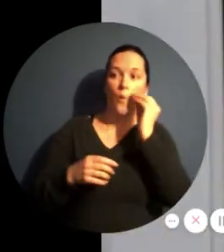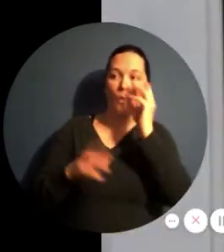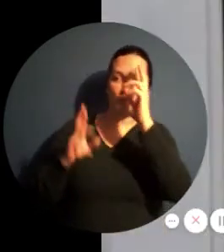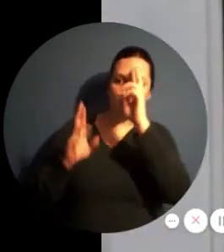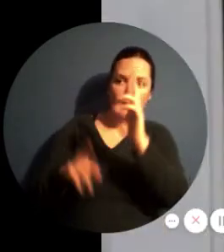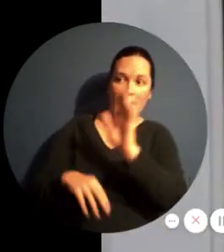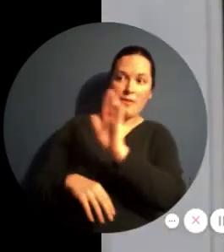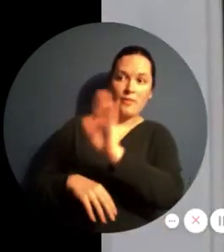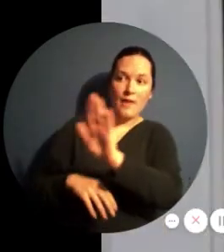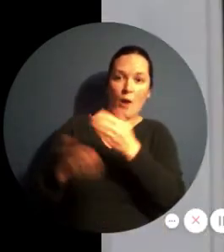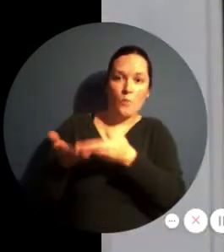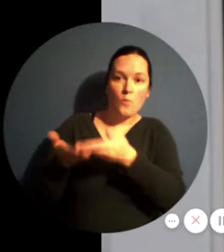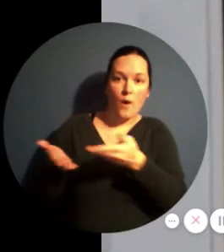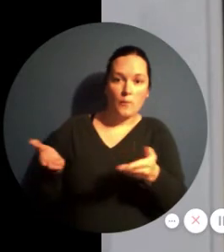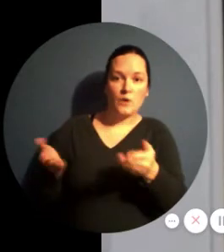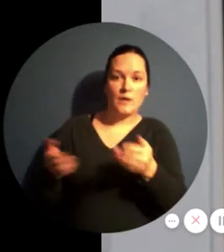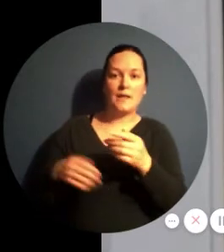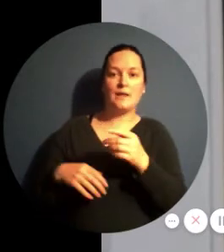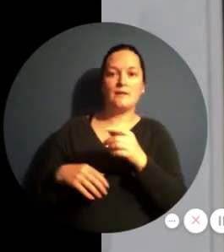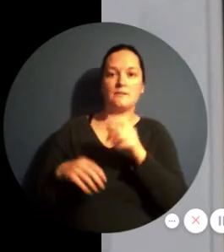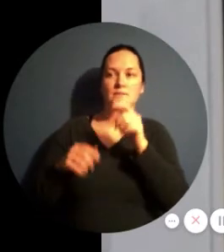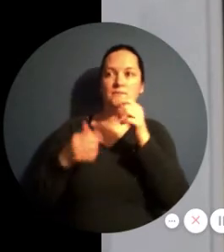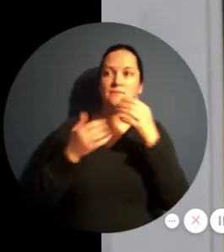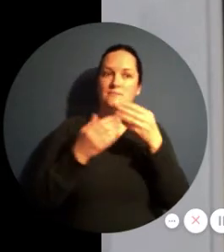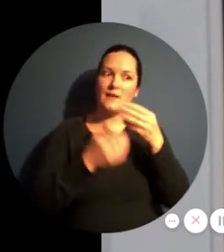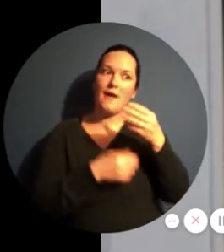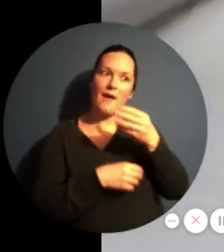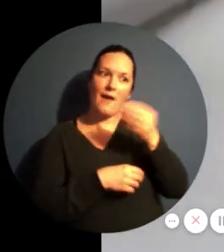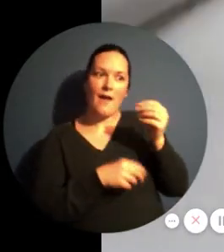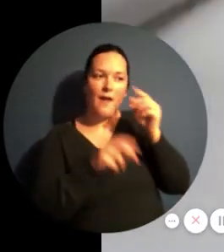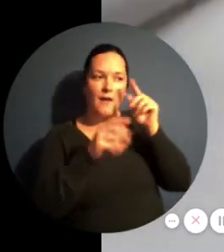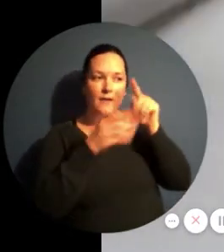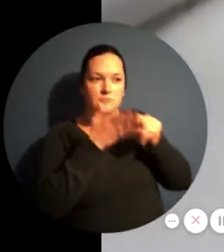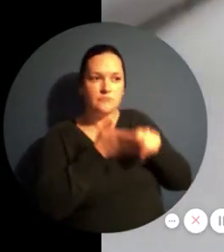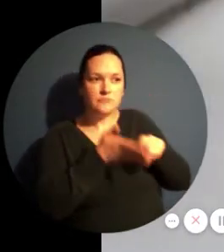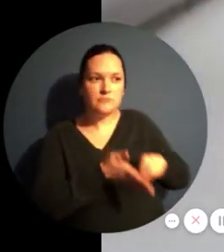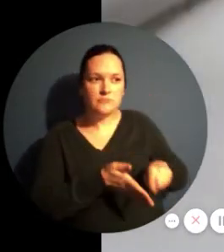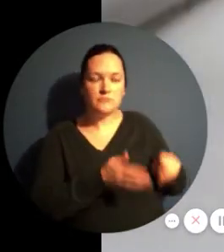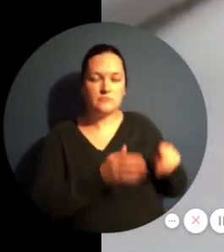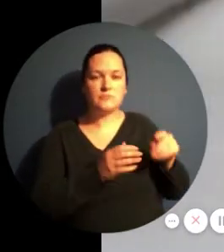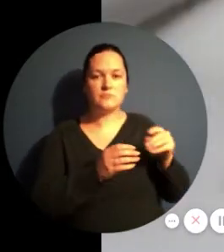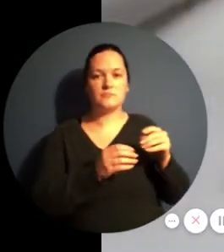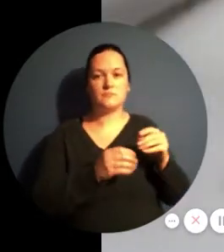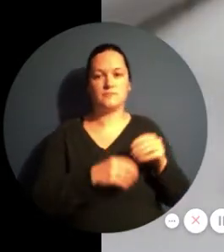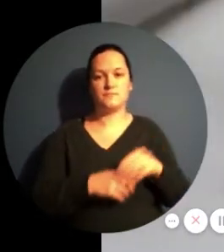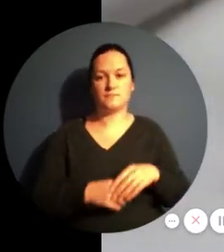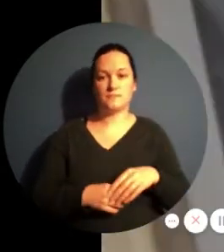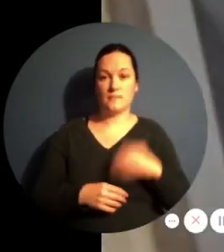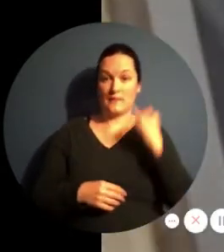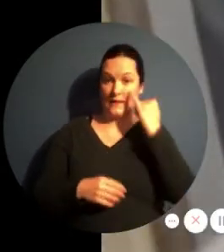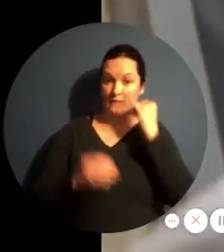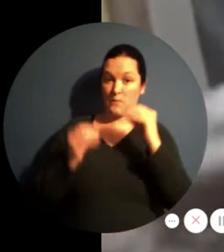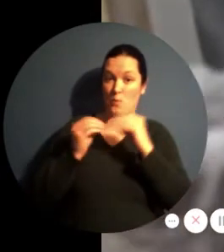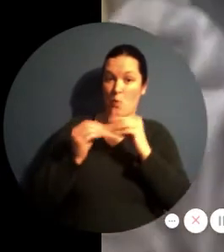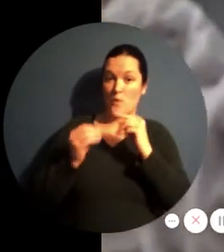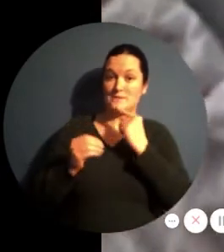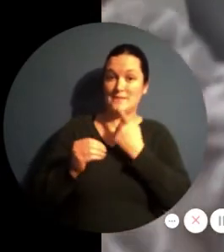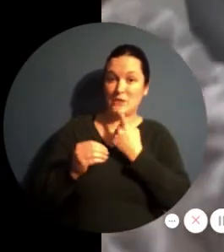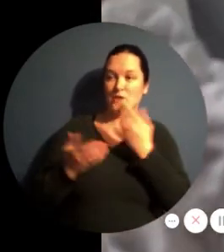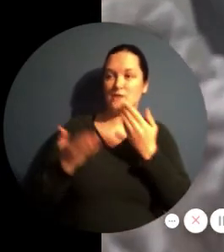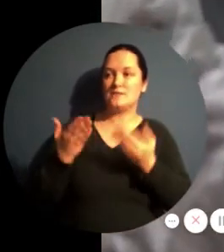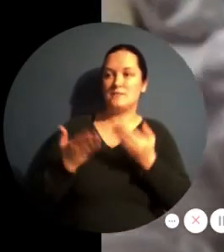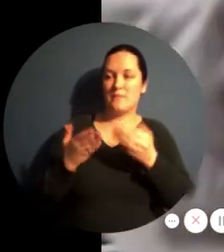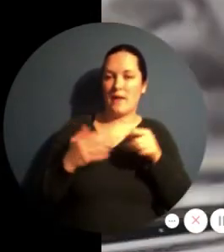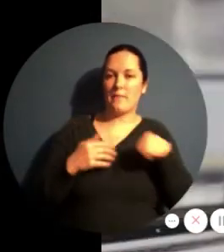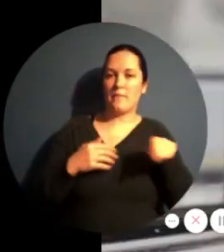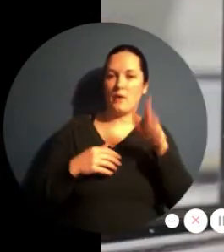with a need for a thorough scientific examination. In more serious crimes, it may be necessary for the CSI to remove objects